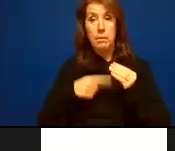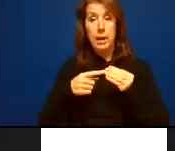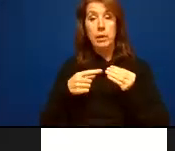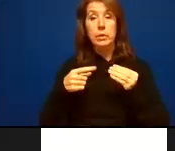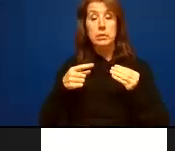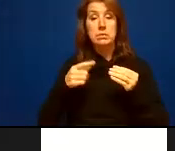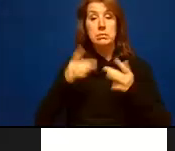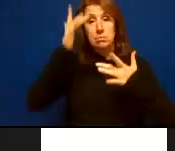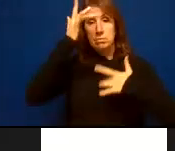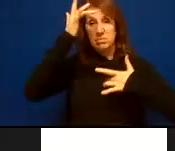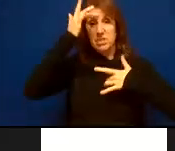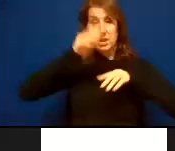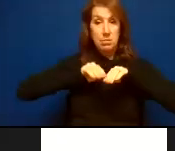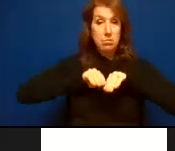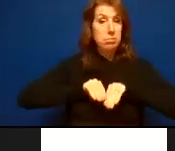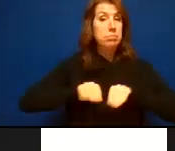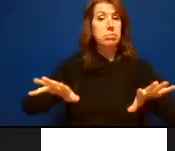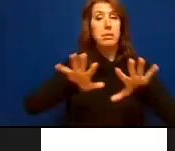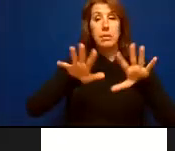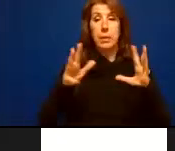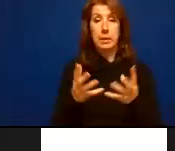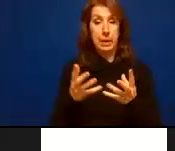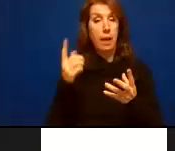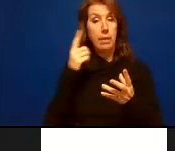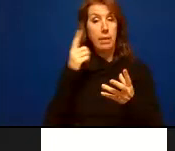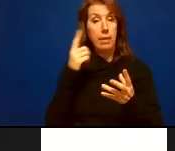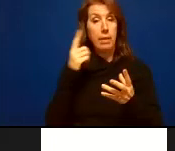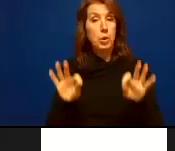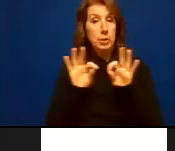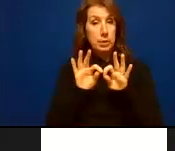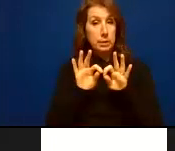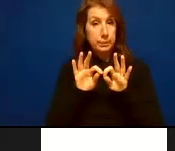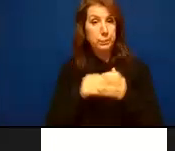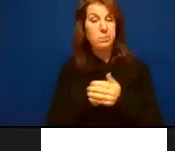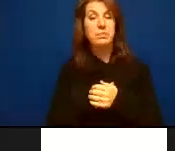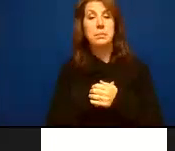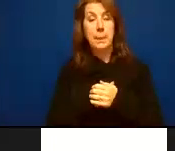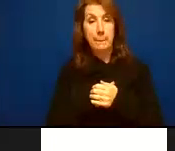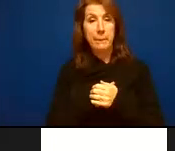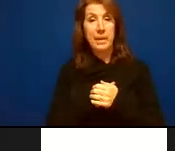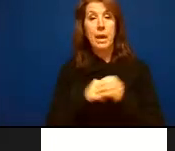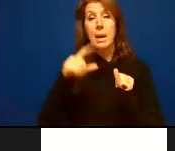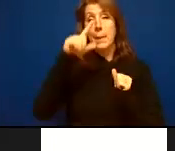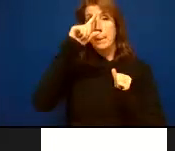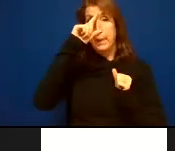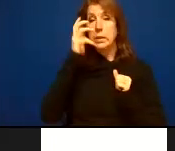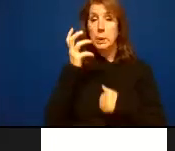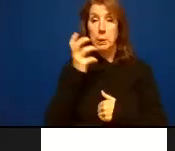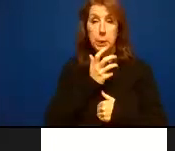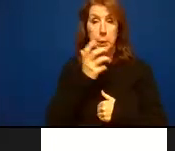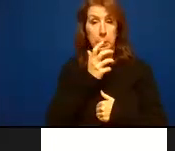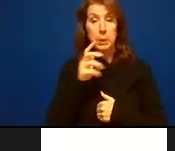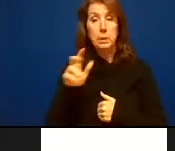thought it was important that I've never seen SAMHSA say this before, but they said because of the substantial risk